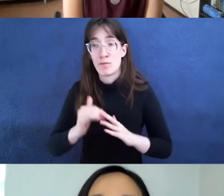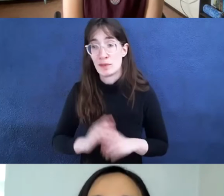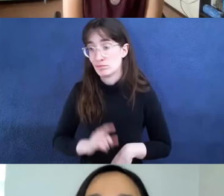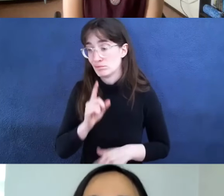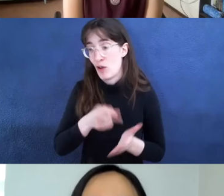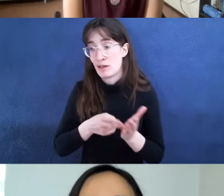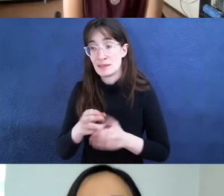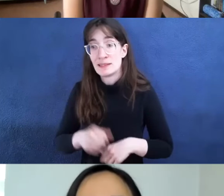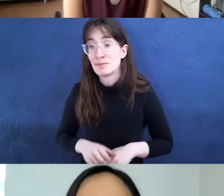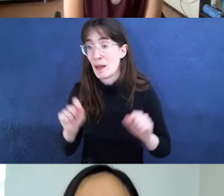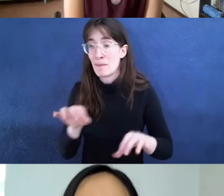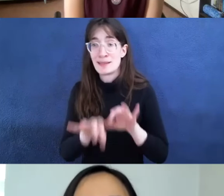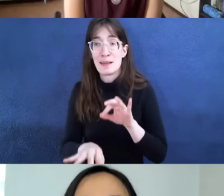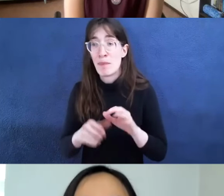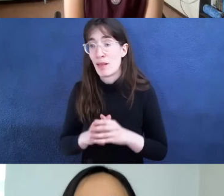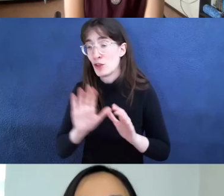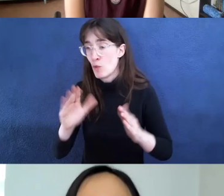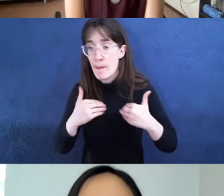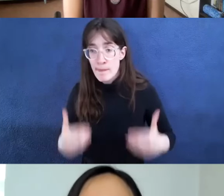you moving through your body yourself.